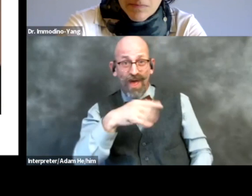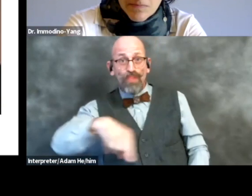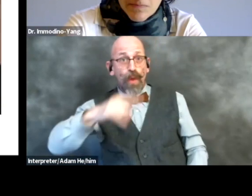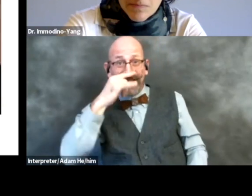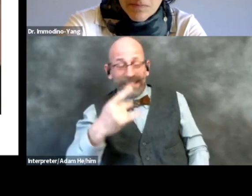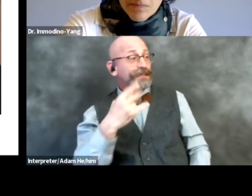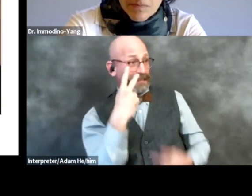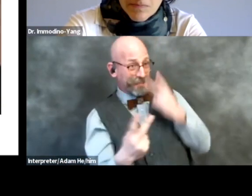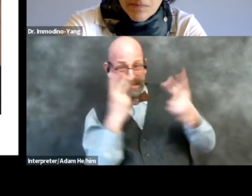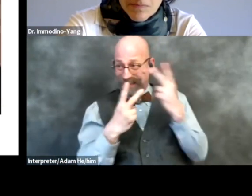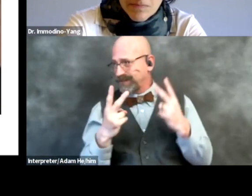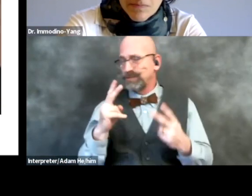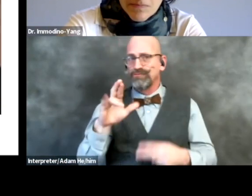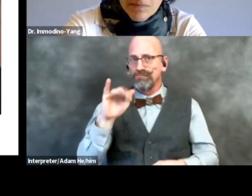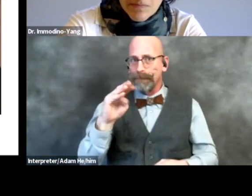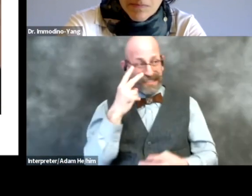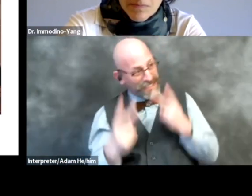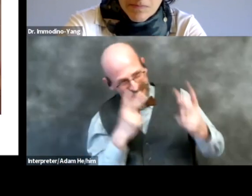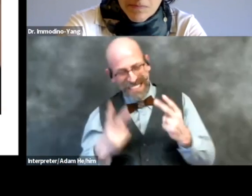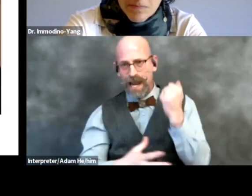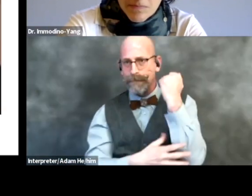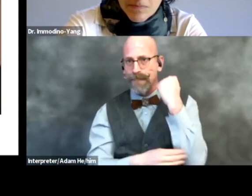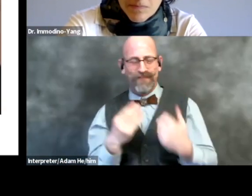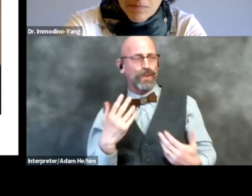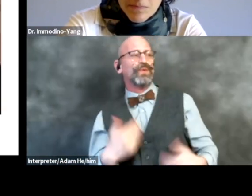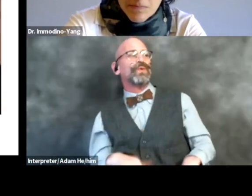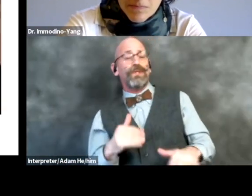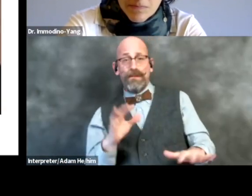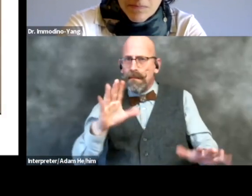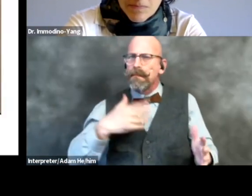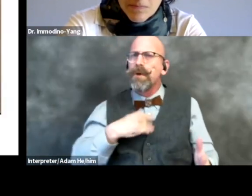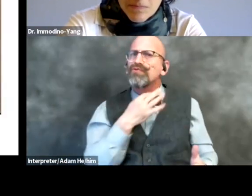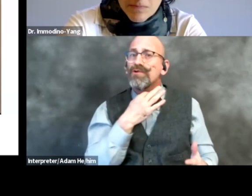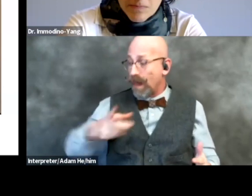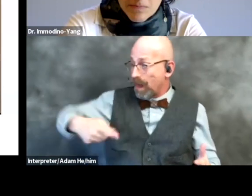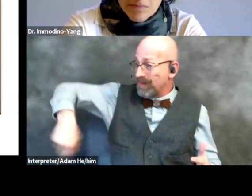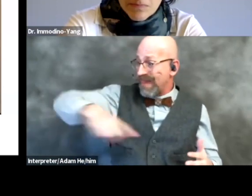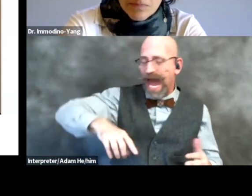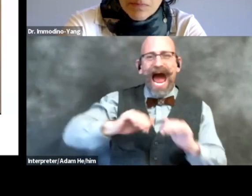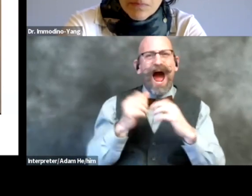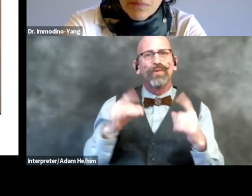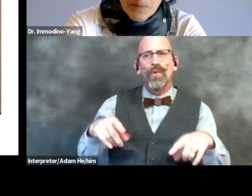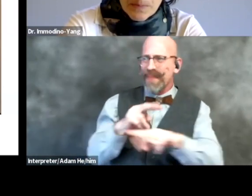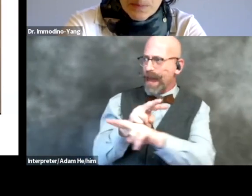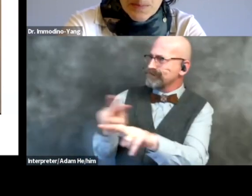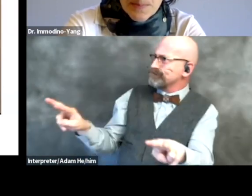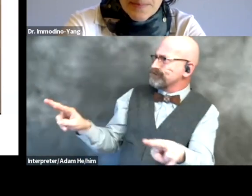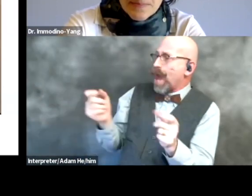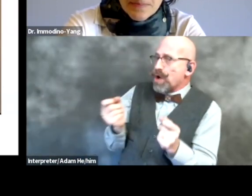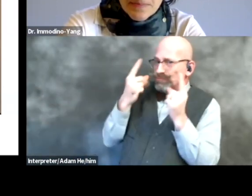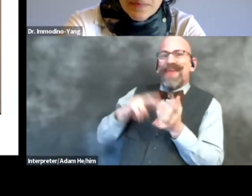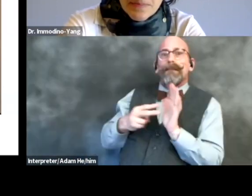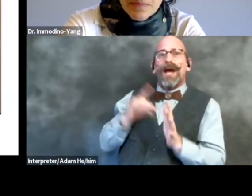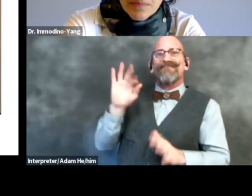lot of poverty. And we wanted to understand, how do they make meaning of that world around them? This first one is a story about